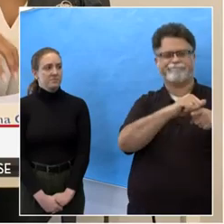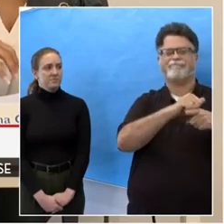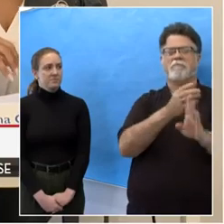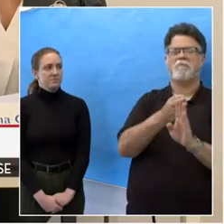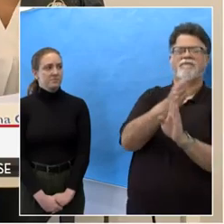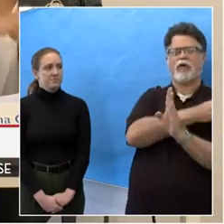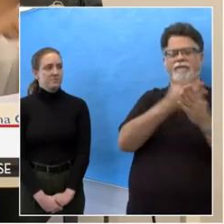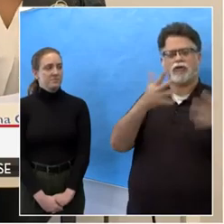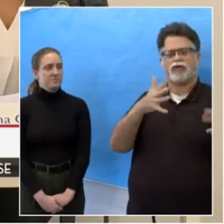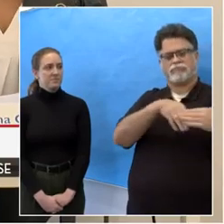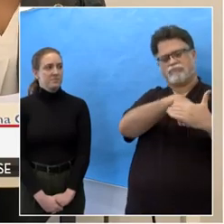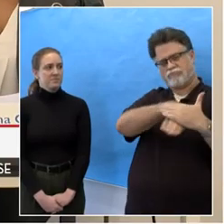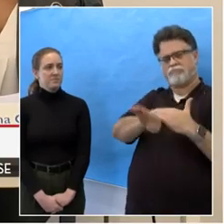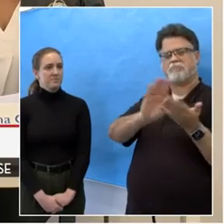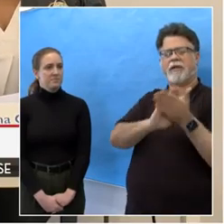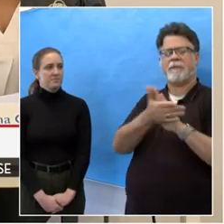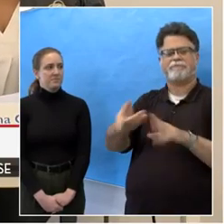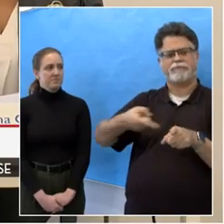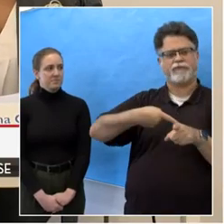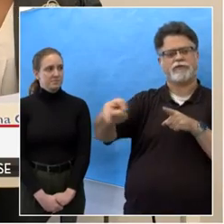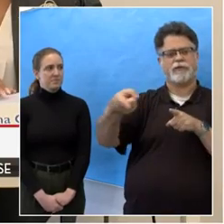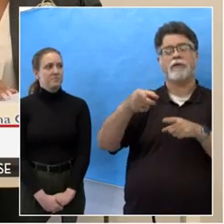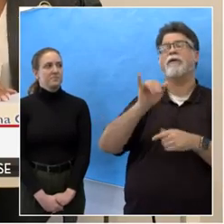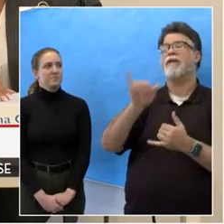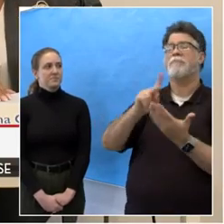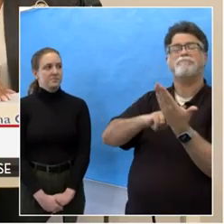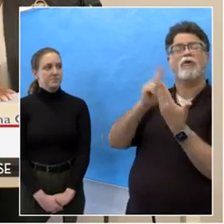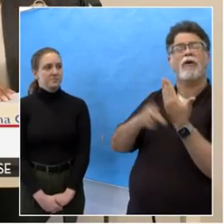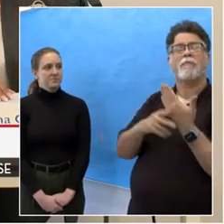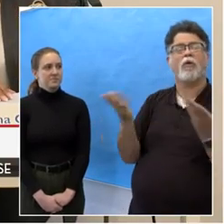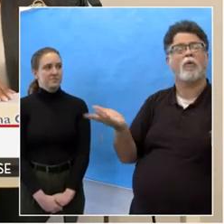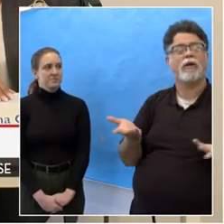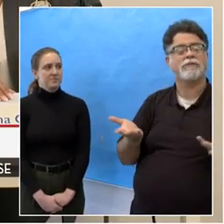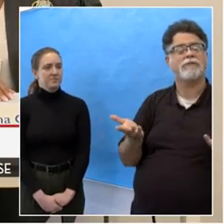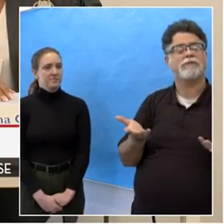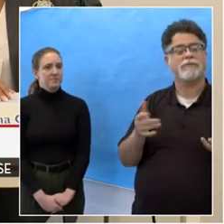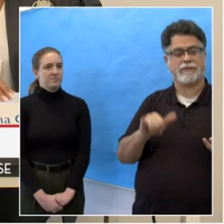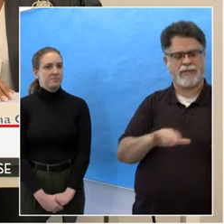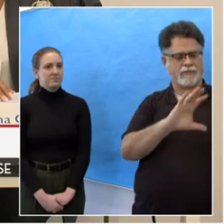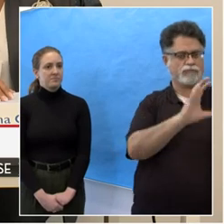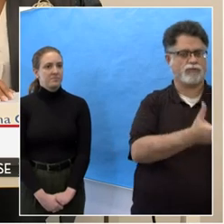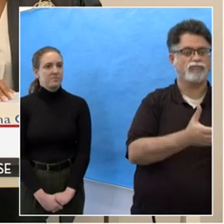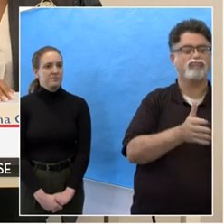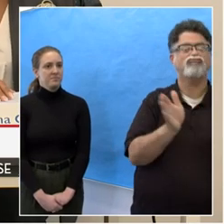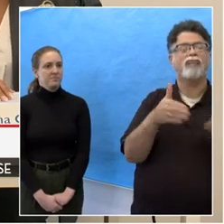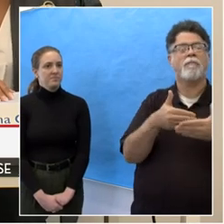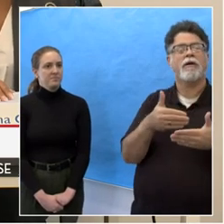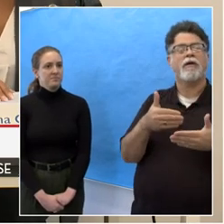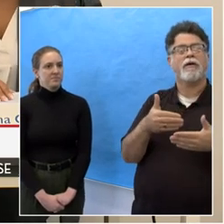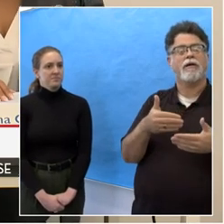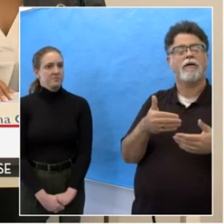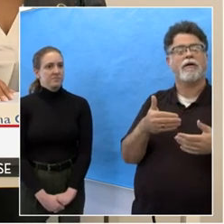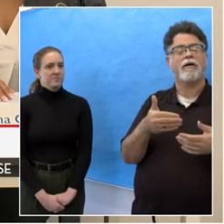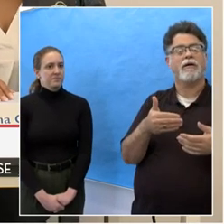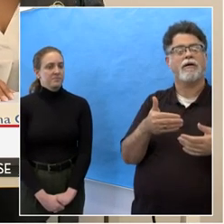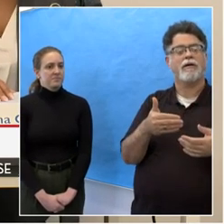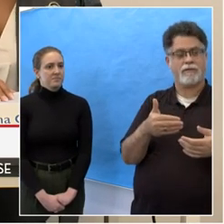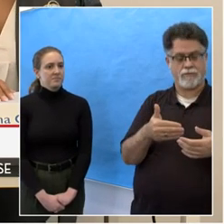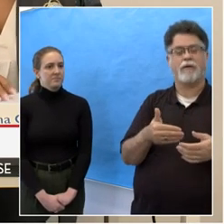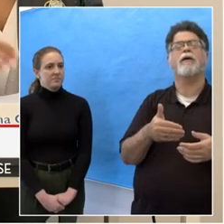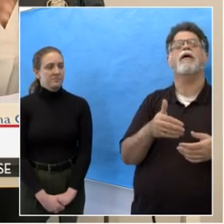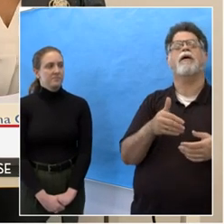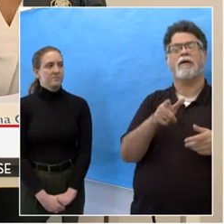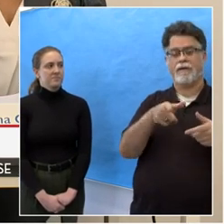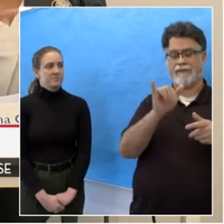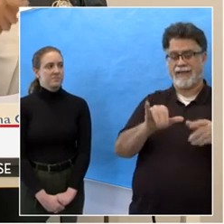their classrooms, they have access to high quality professional development. We leverage our learning management system to